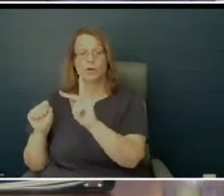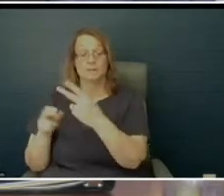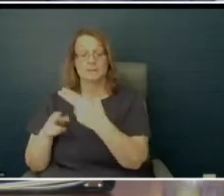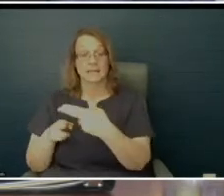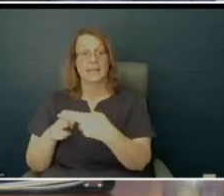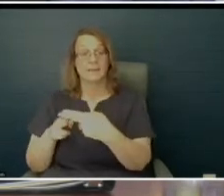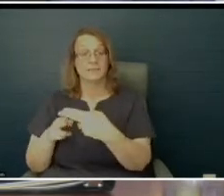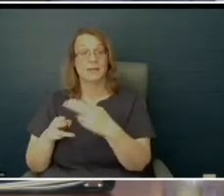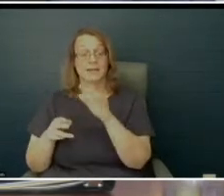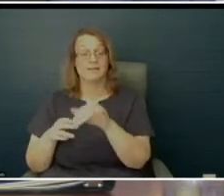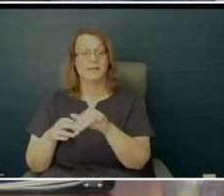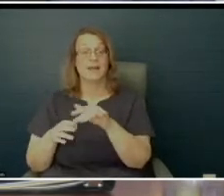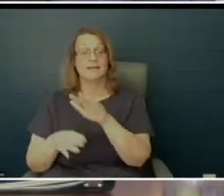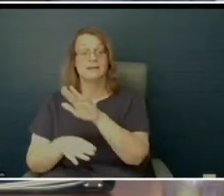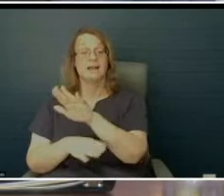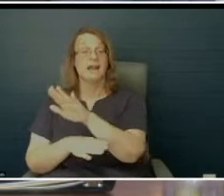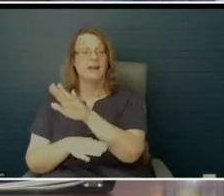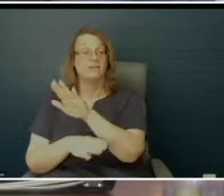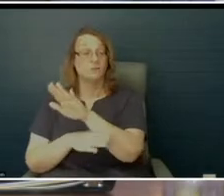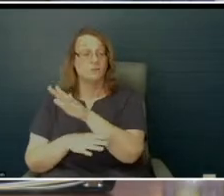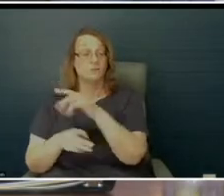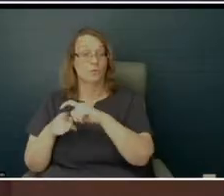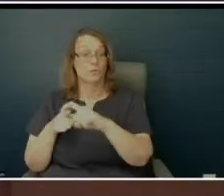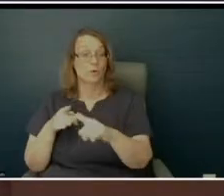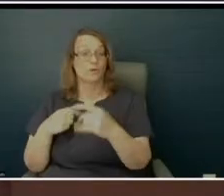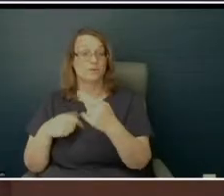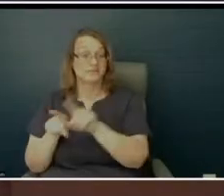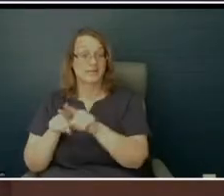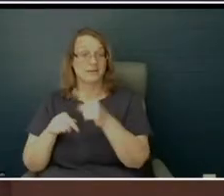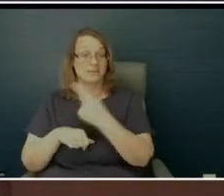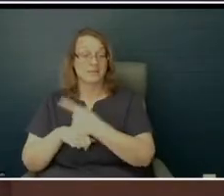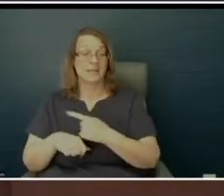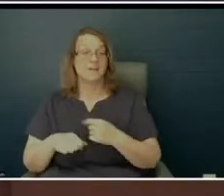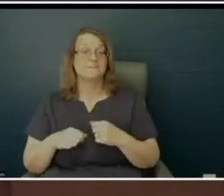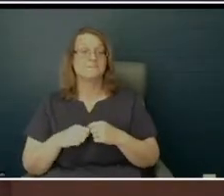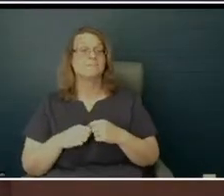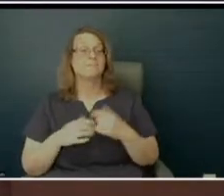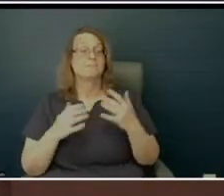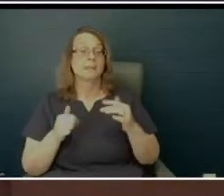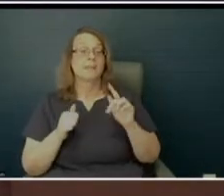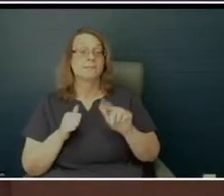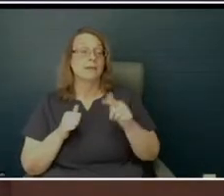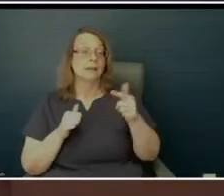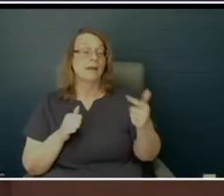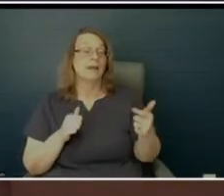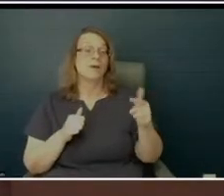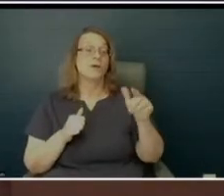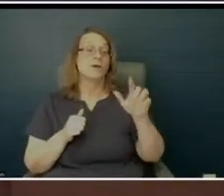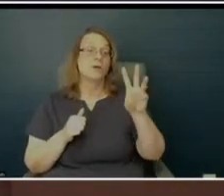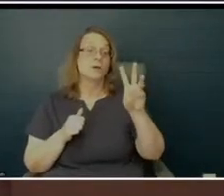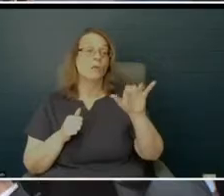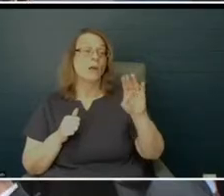call earlier that day. I'd like to yield to the gentlewoman from Wyoming, Vice Chair Cheney.